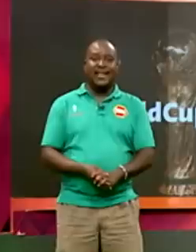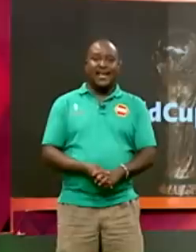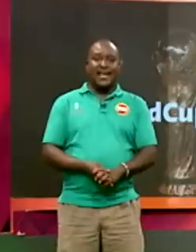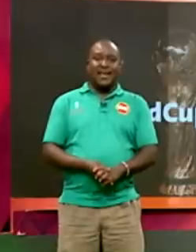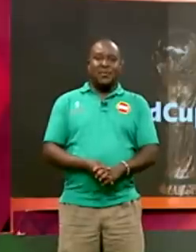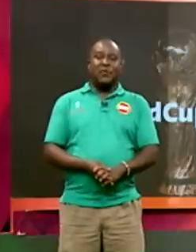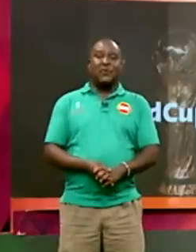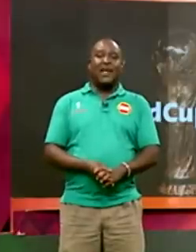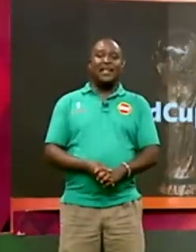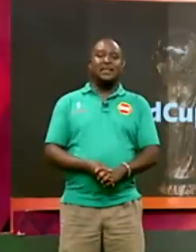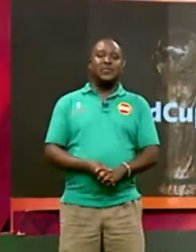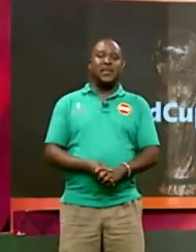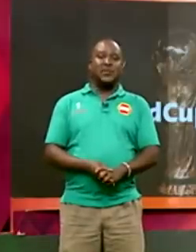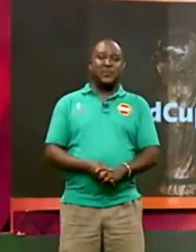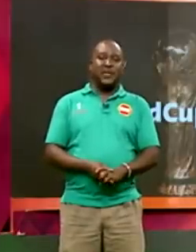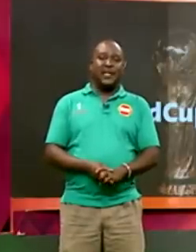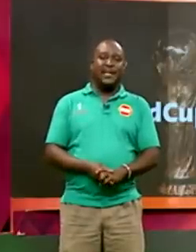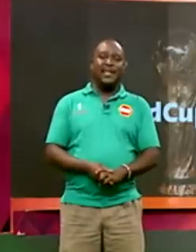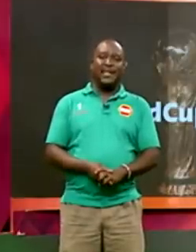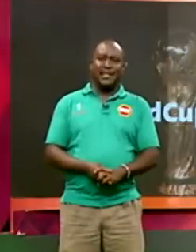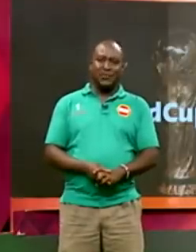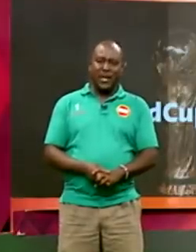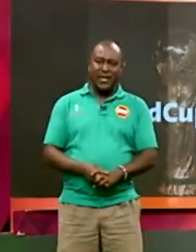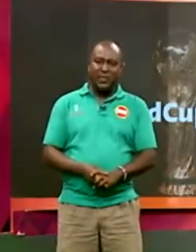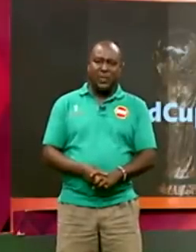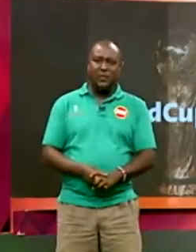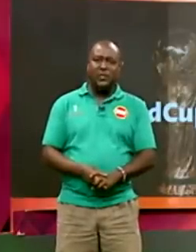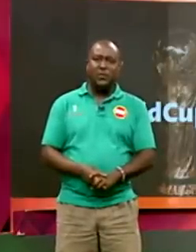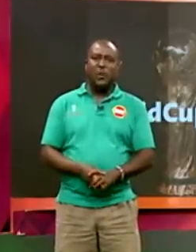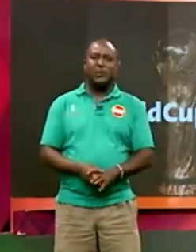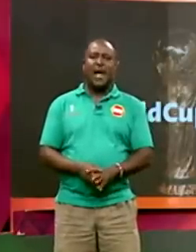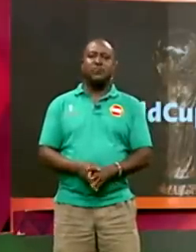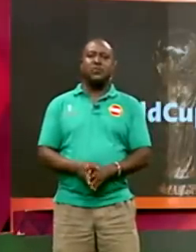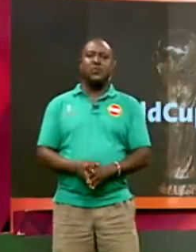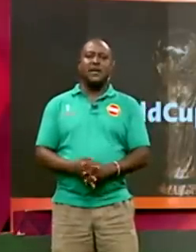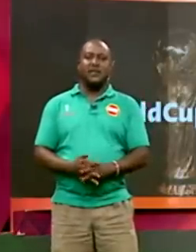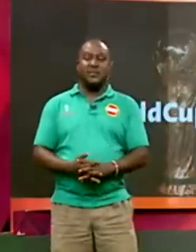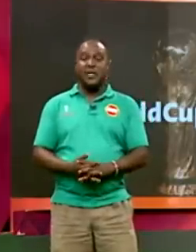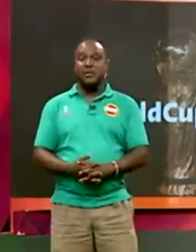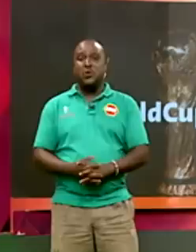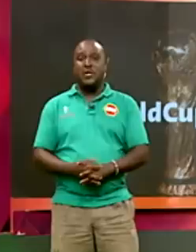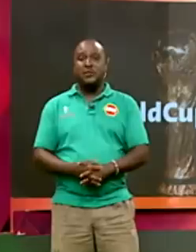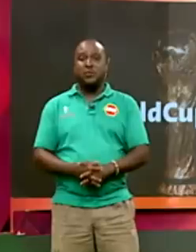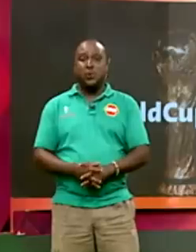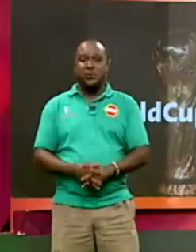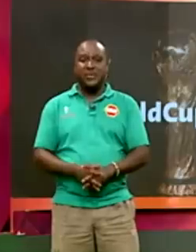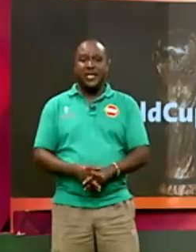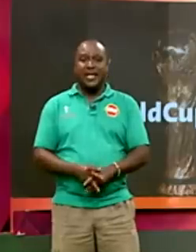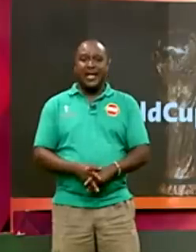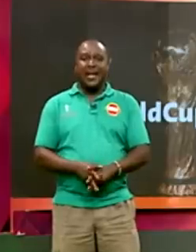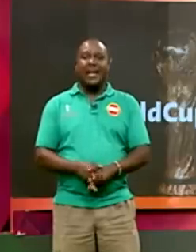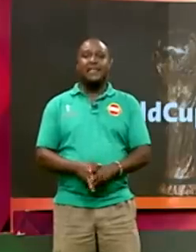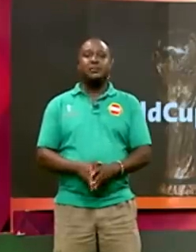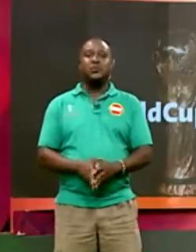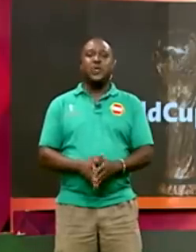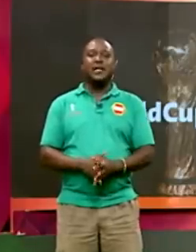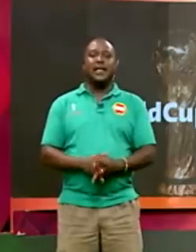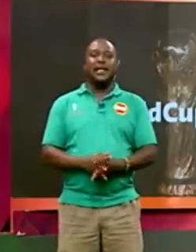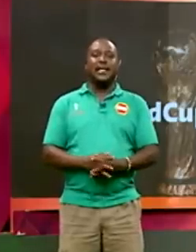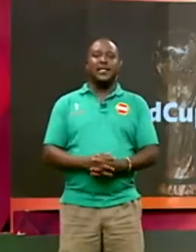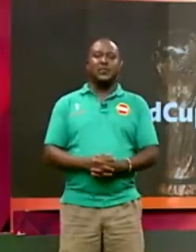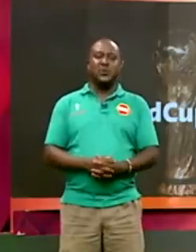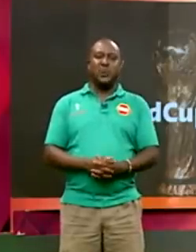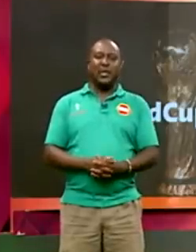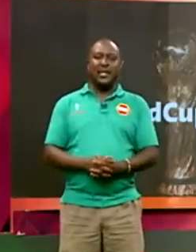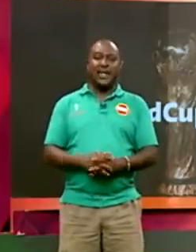in France before finding himself in England, where he joined Wolverhampton Wanderers, better known as Wolves, and led them to